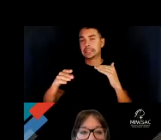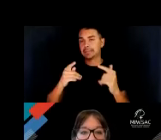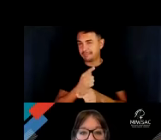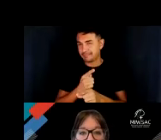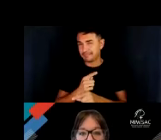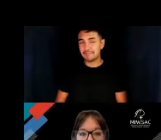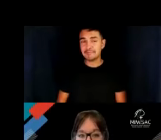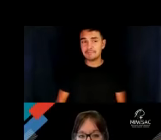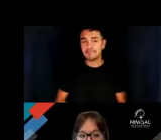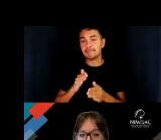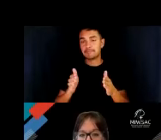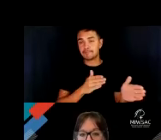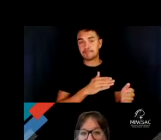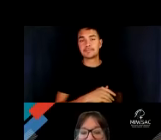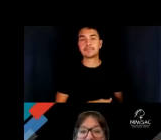Next slide.